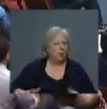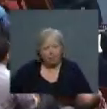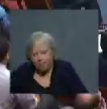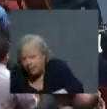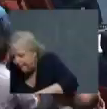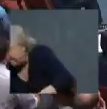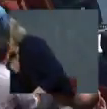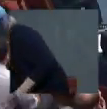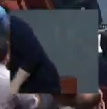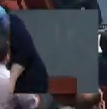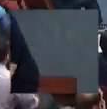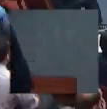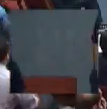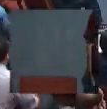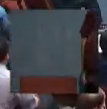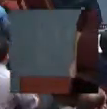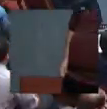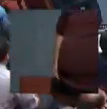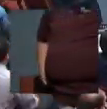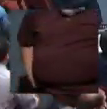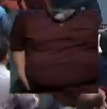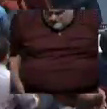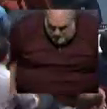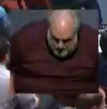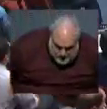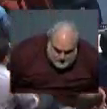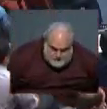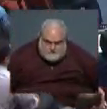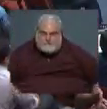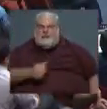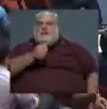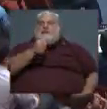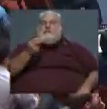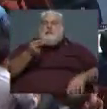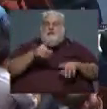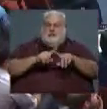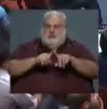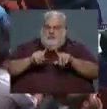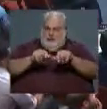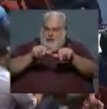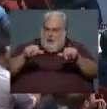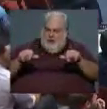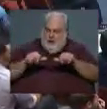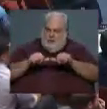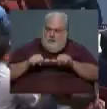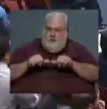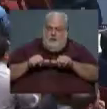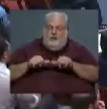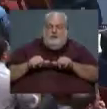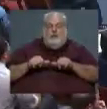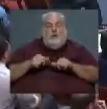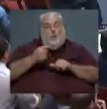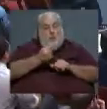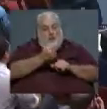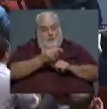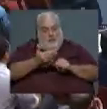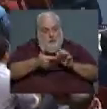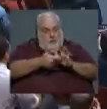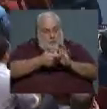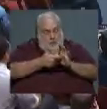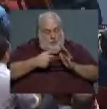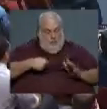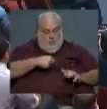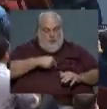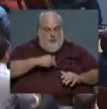Several different areas. One of the main things that we required from them was that we didn't want to be the